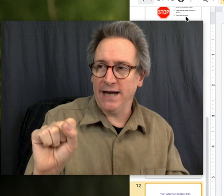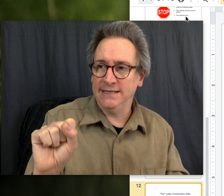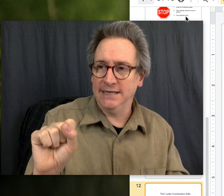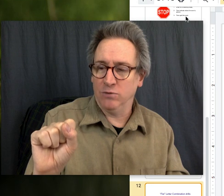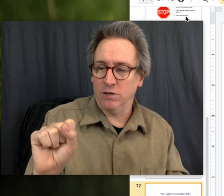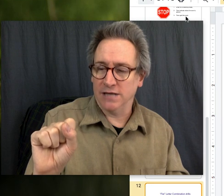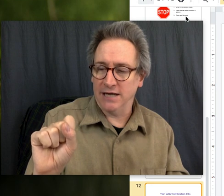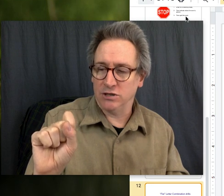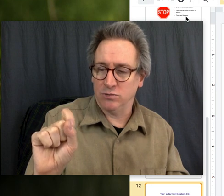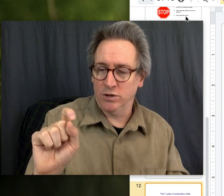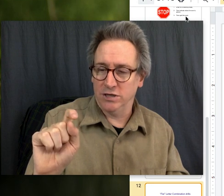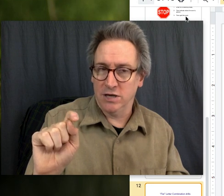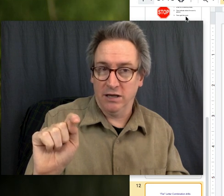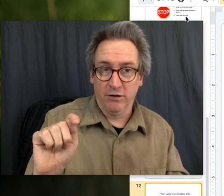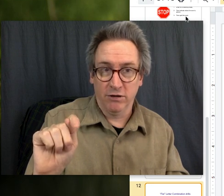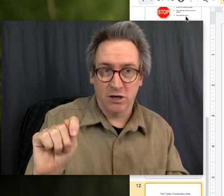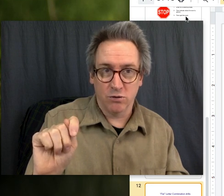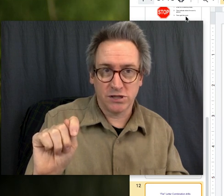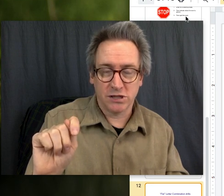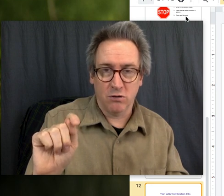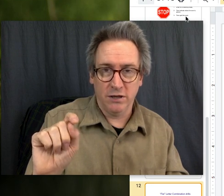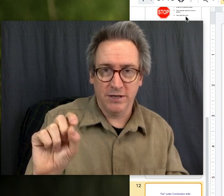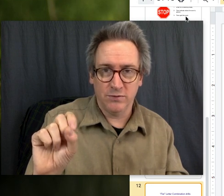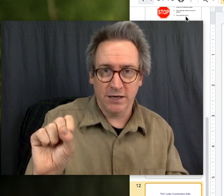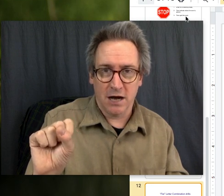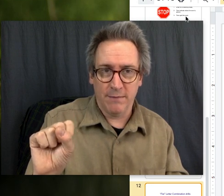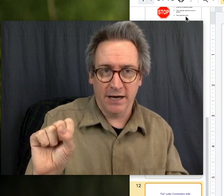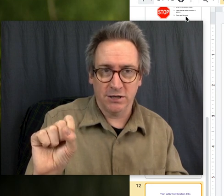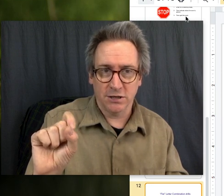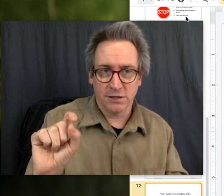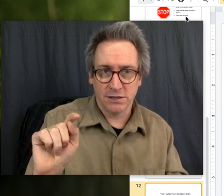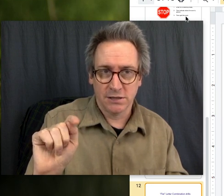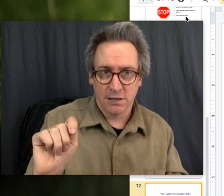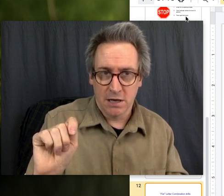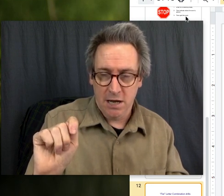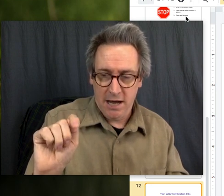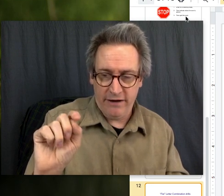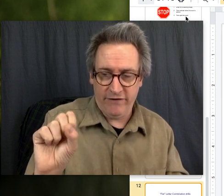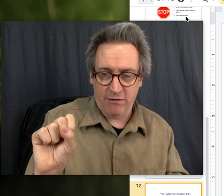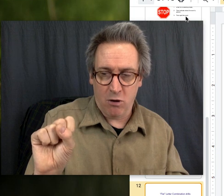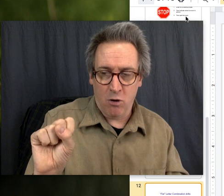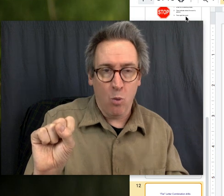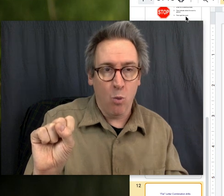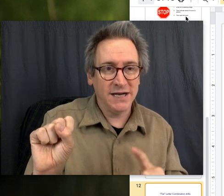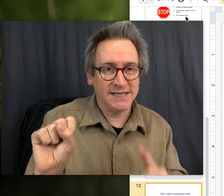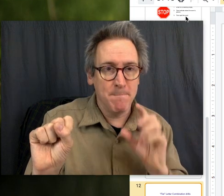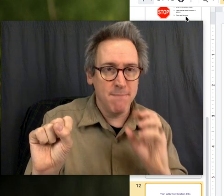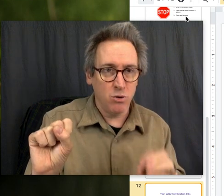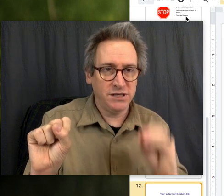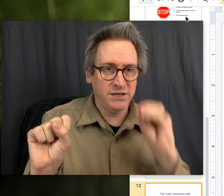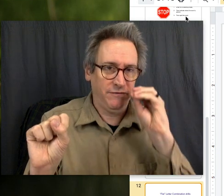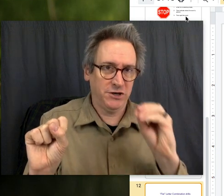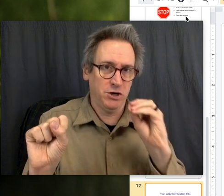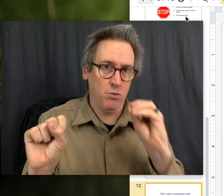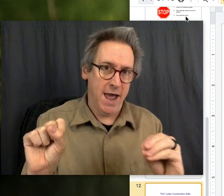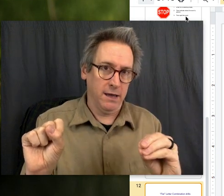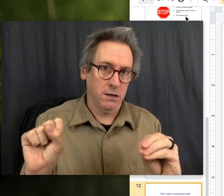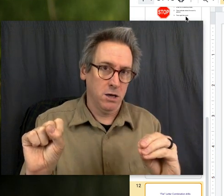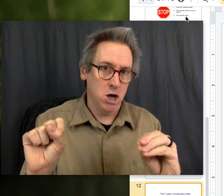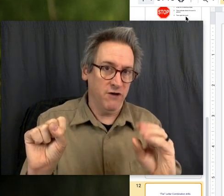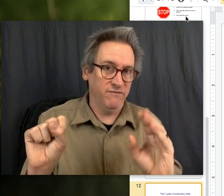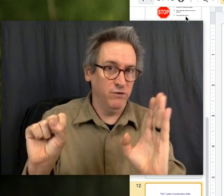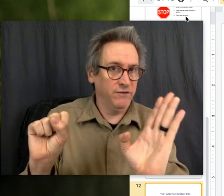what I did was I would literally go slowly between combinations and figure out what is the most efficient